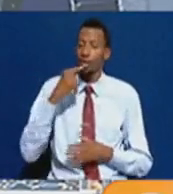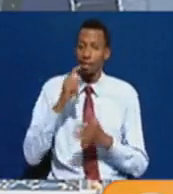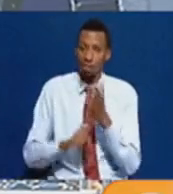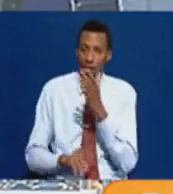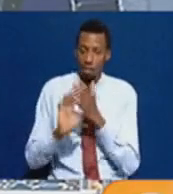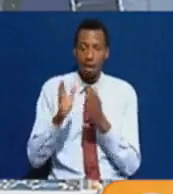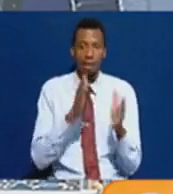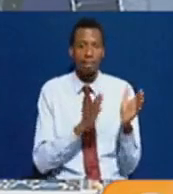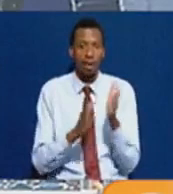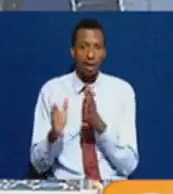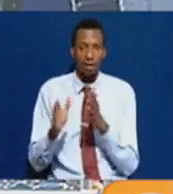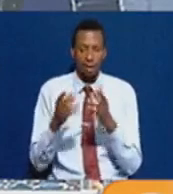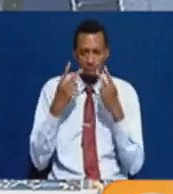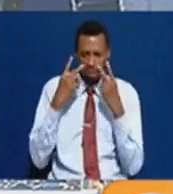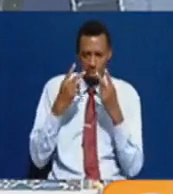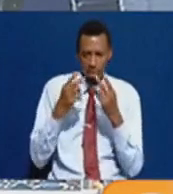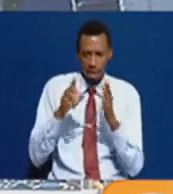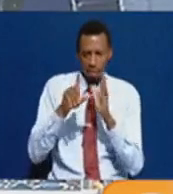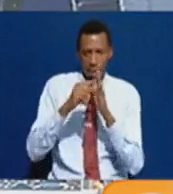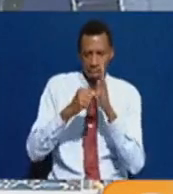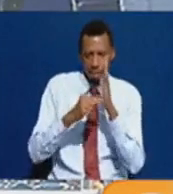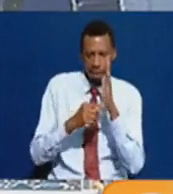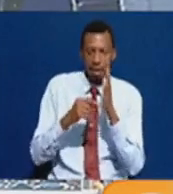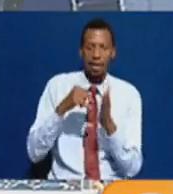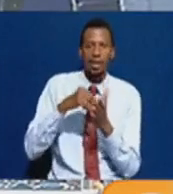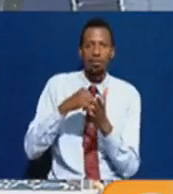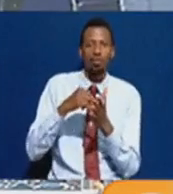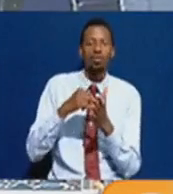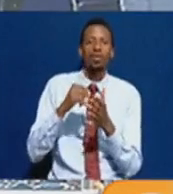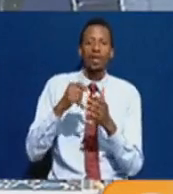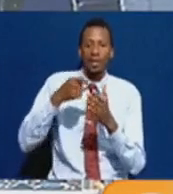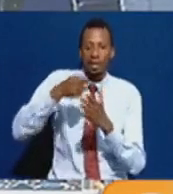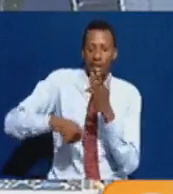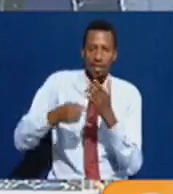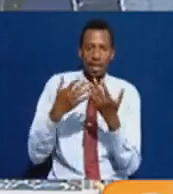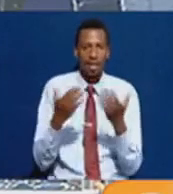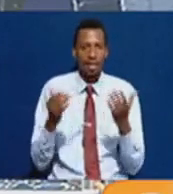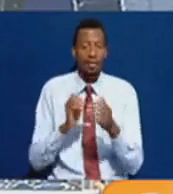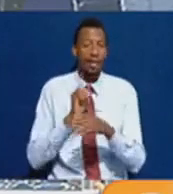regulations stipulating the taxing of items above $500.